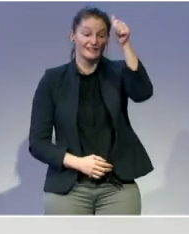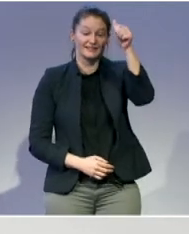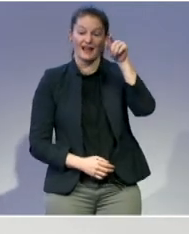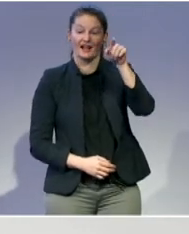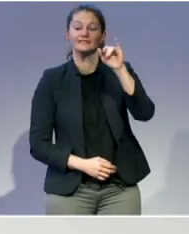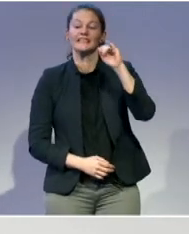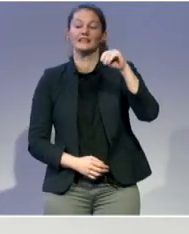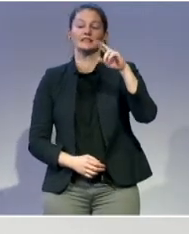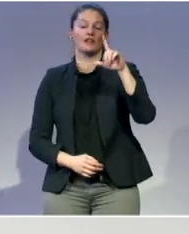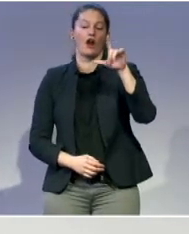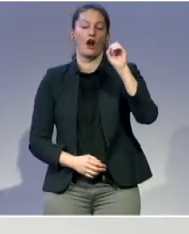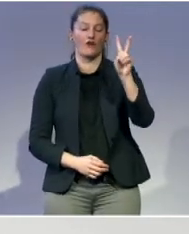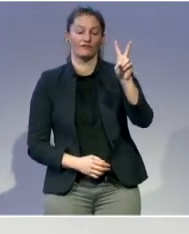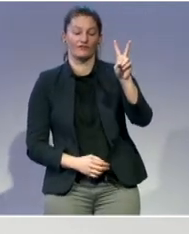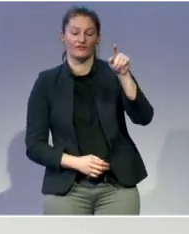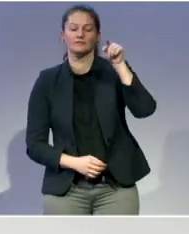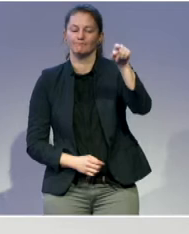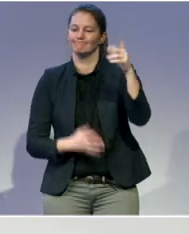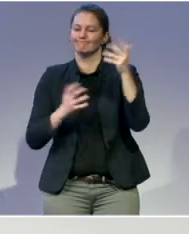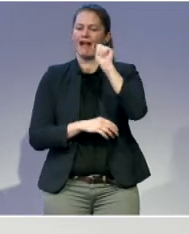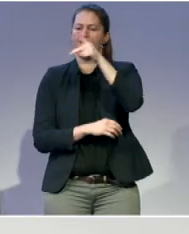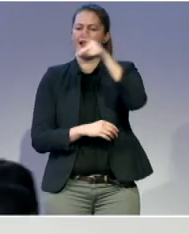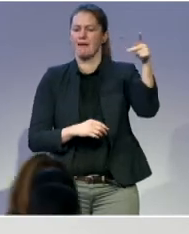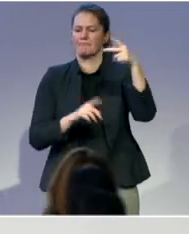Congratulations to Inklov matchmaking app from India.